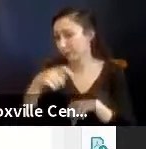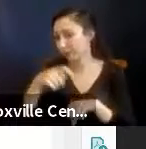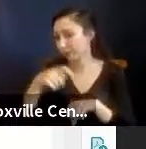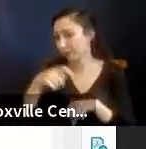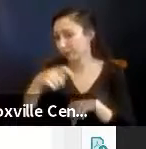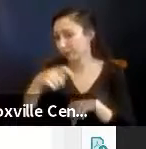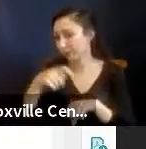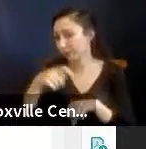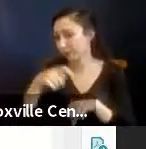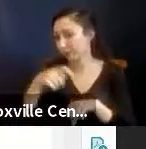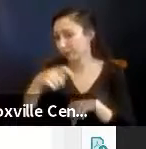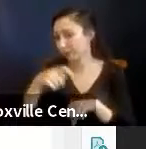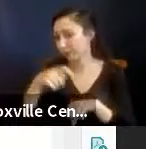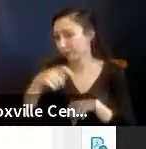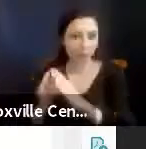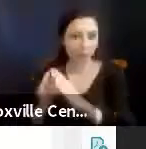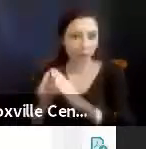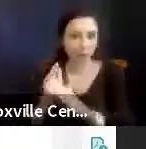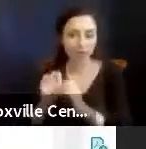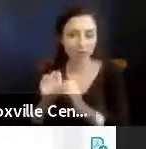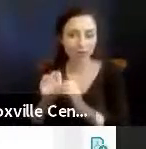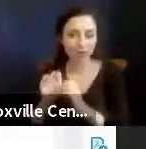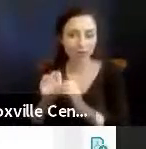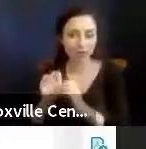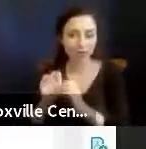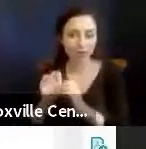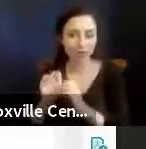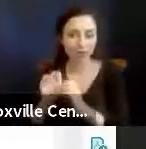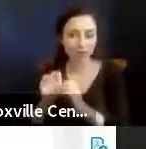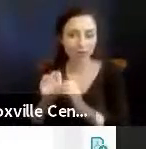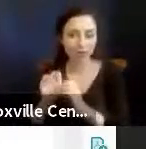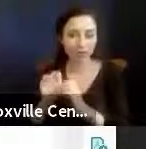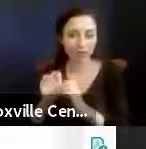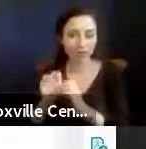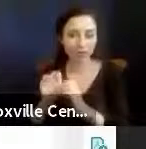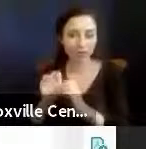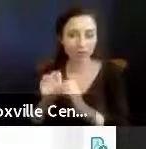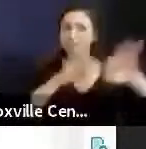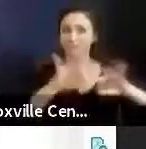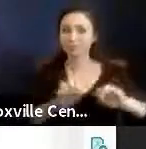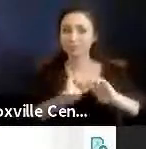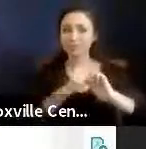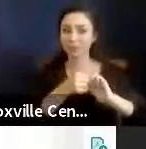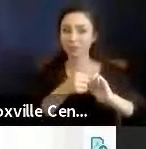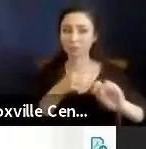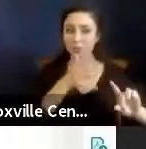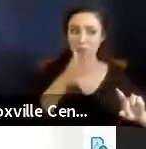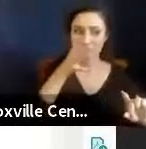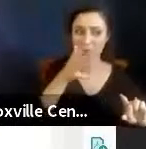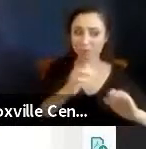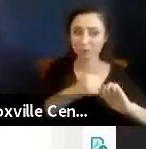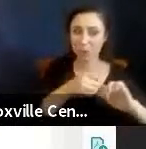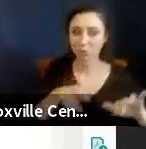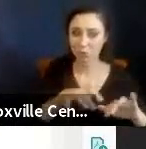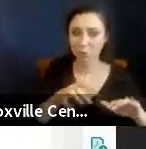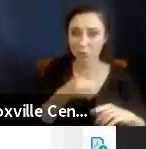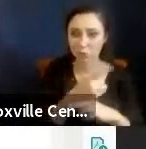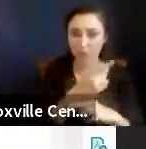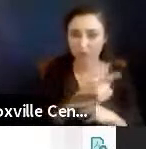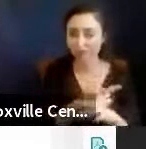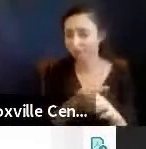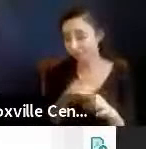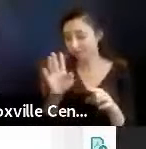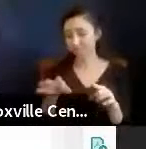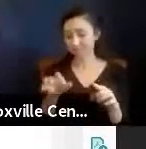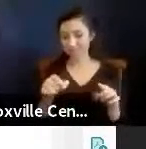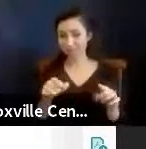at home. But how specific is the instruction that the parents get about how to do this correctly? Okay, so when we